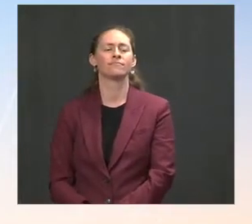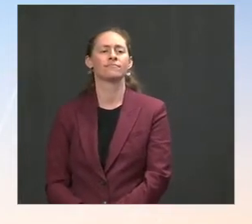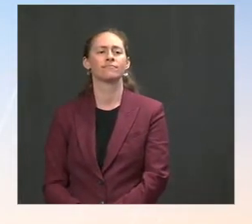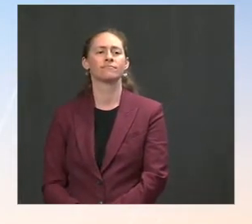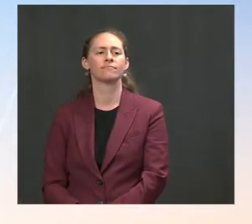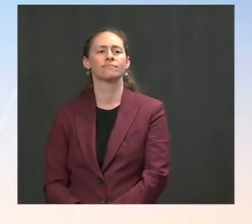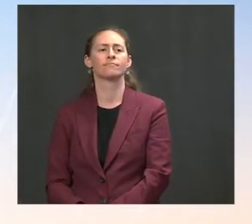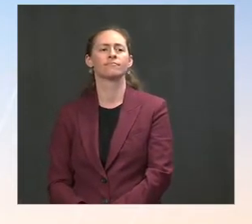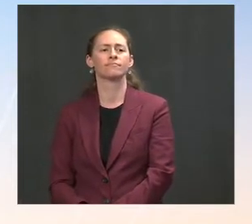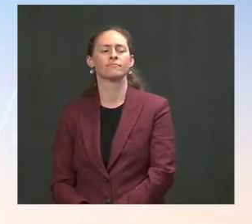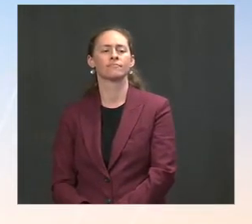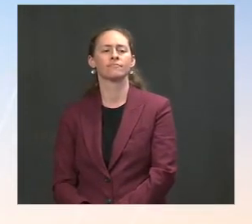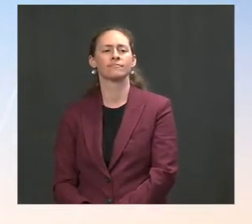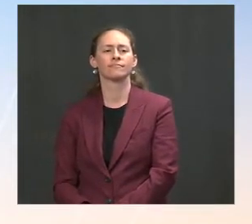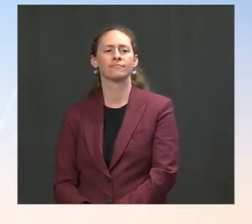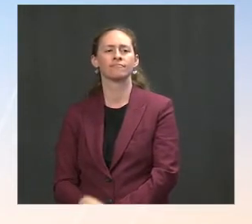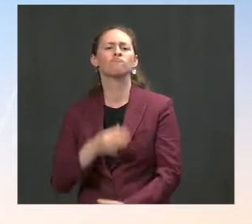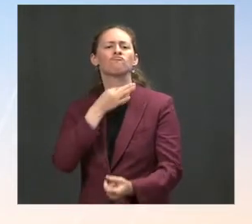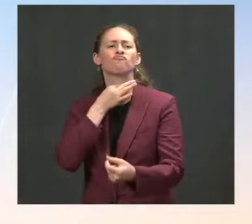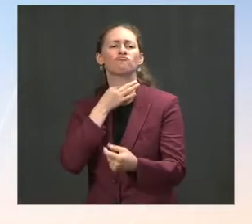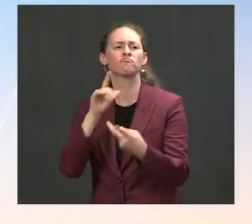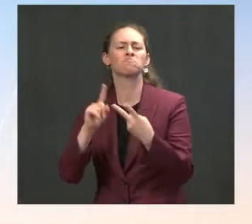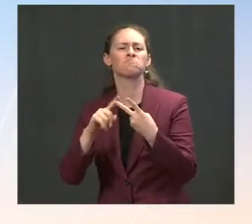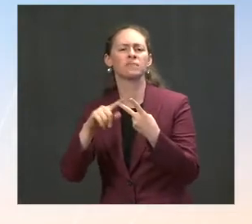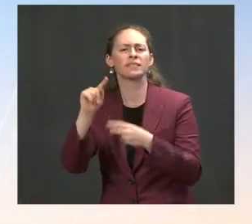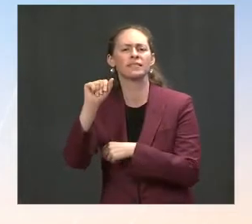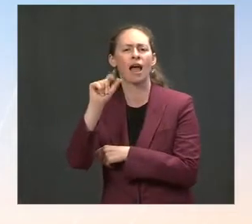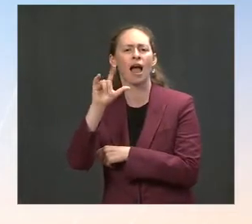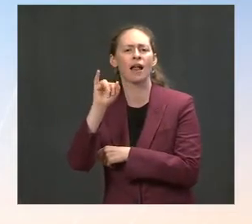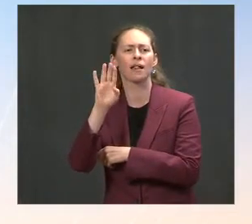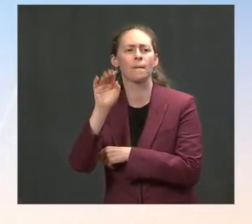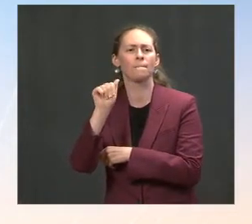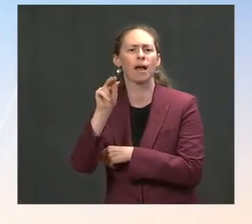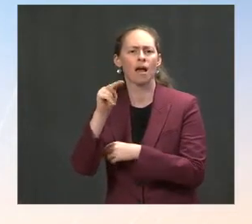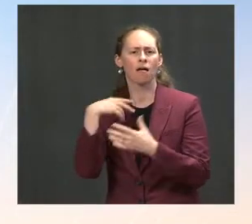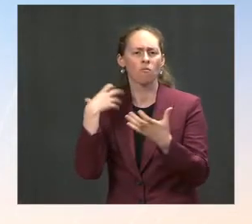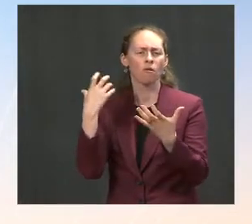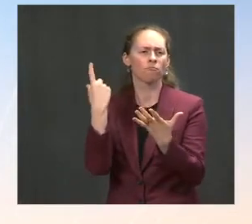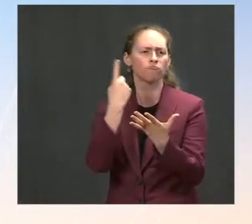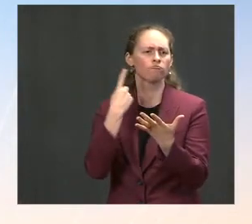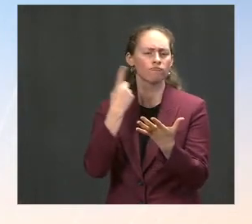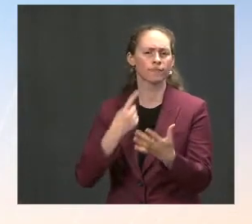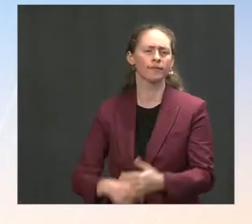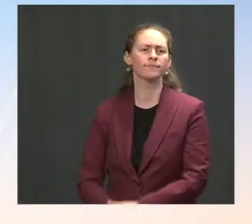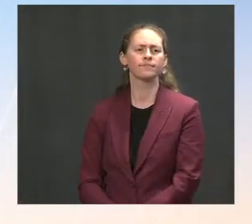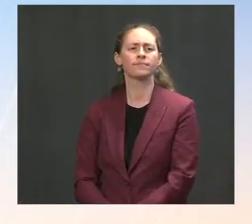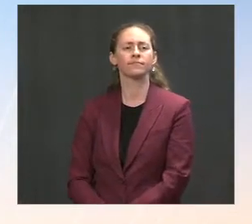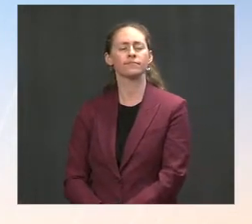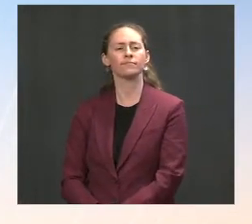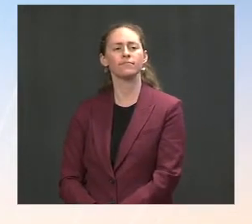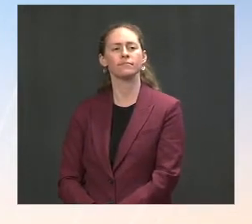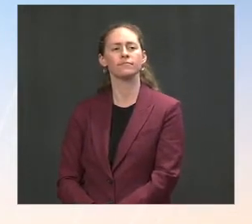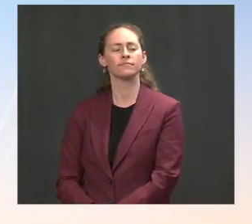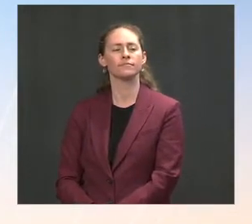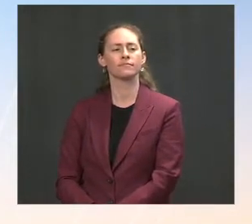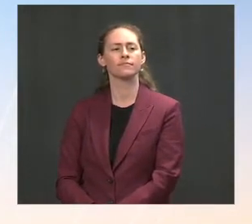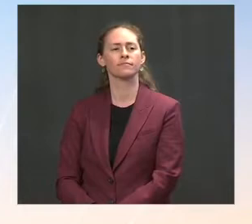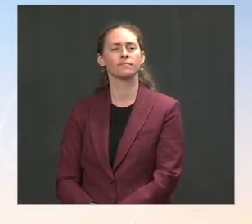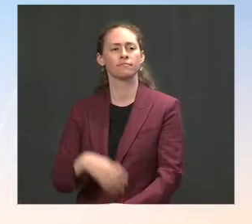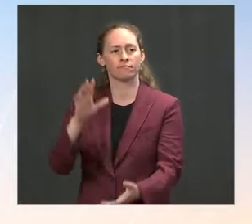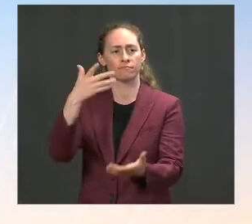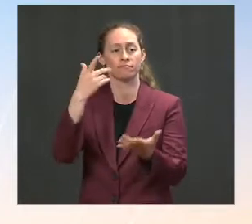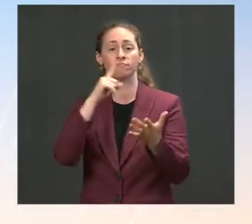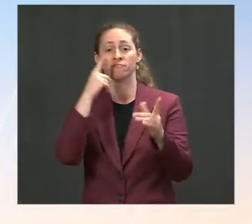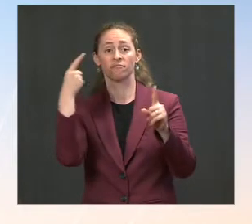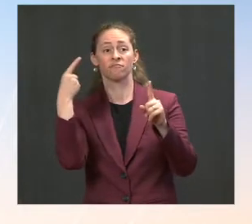has said that as a condition for peace in Afghanistan, Ashraf Ghani has to be removed as president and a new negotiated